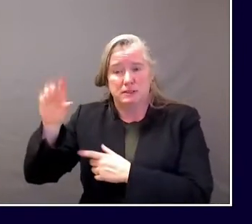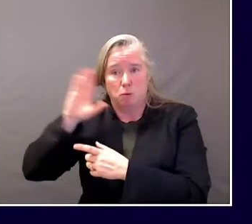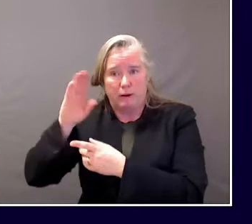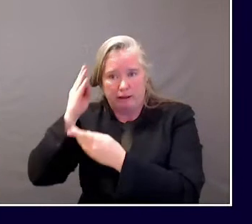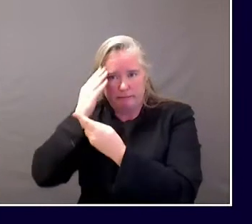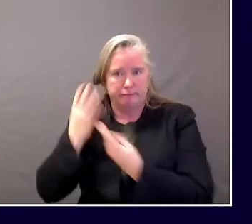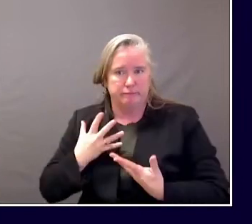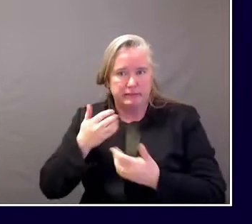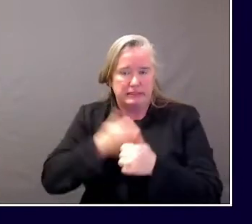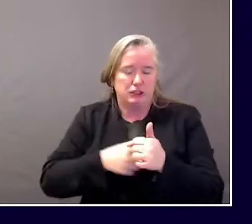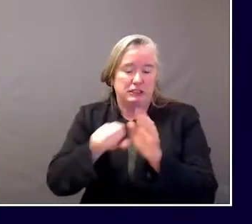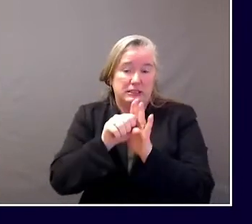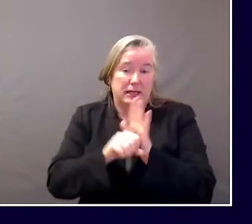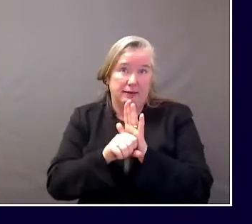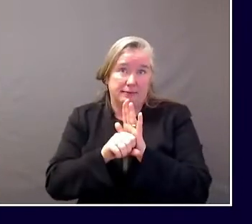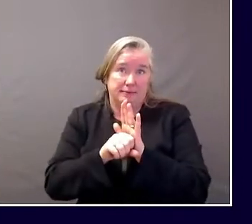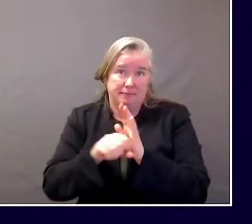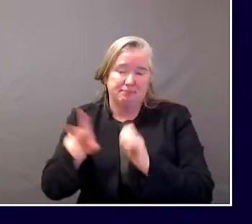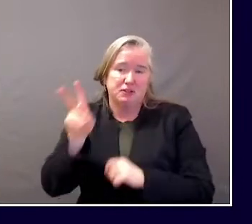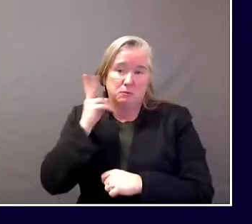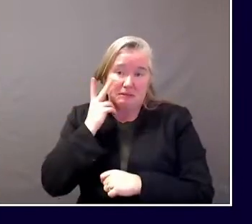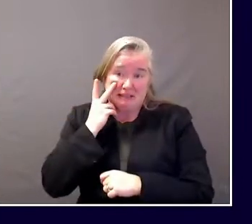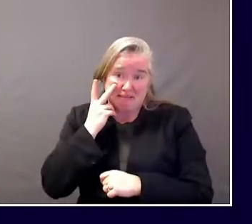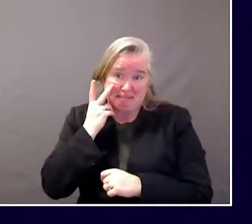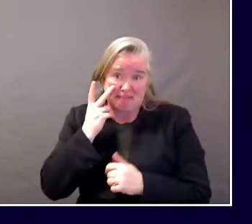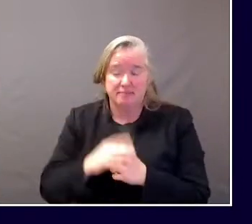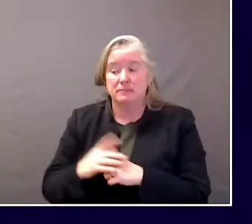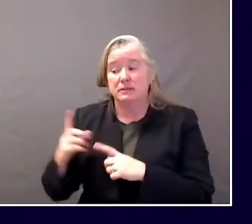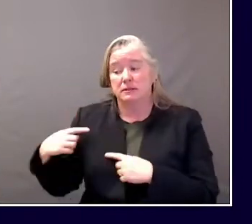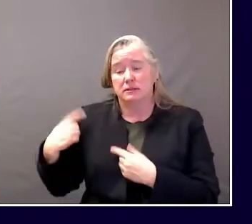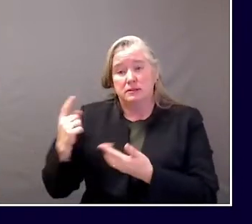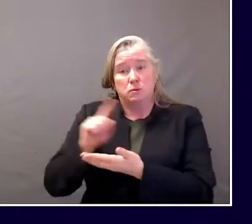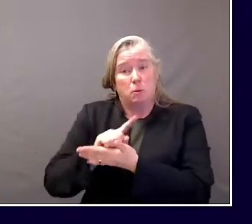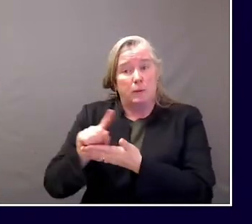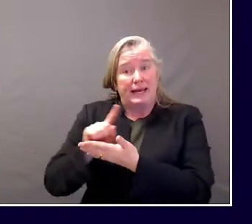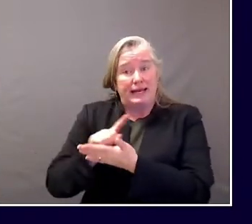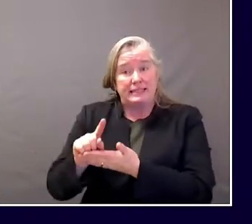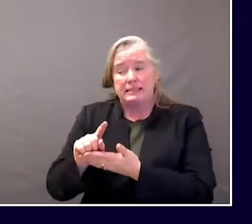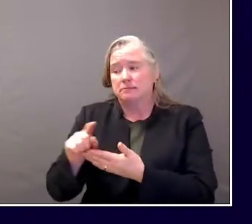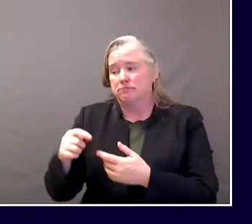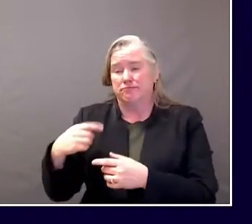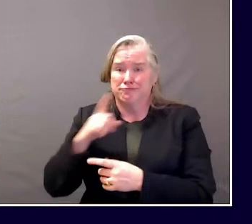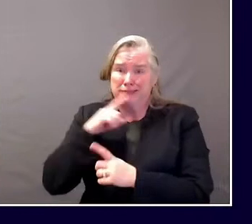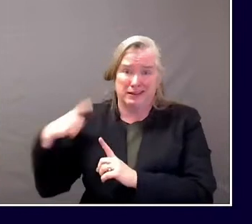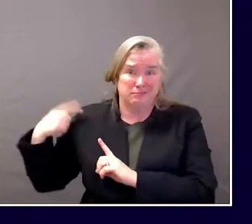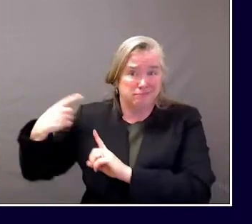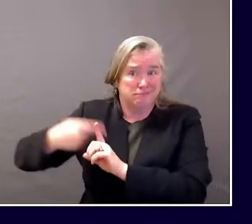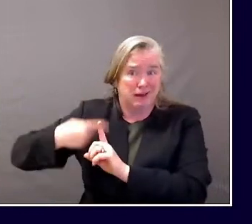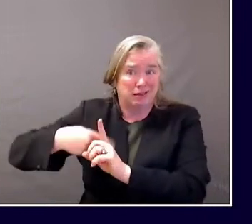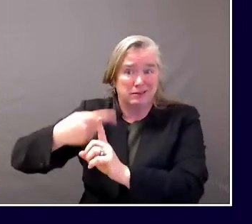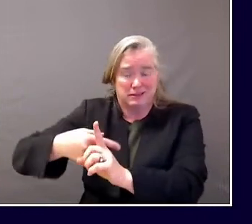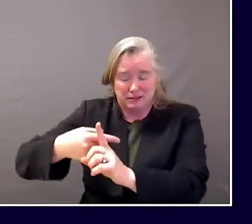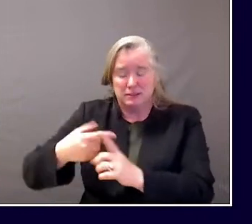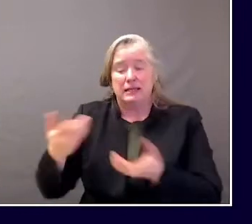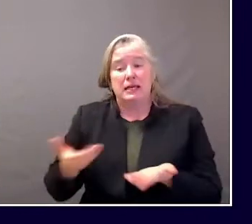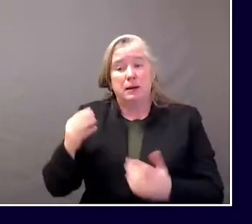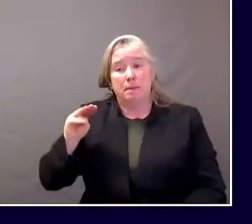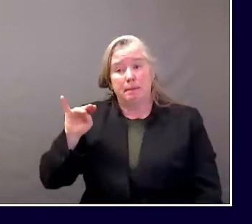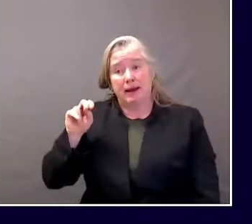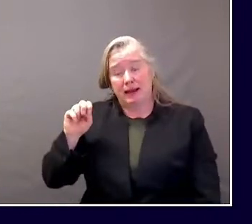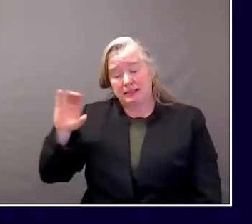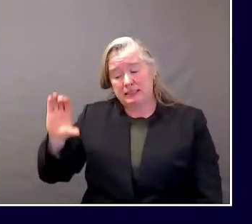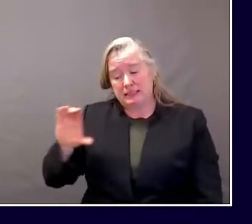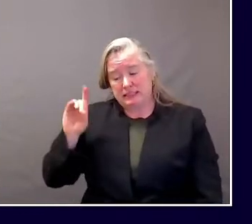and emphasize is that for weeks, months, at our warehouse at the US CDC, at the Maine CDC, in